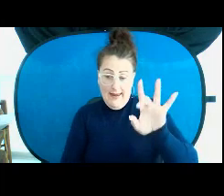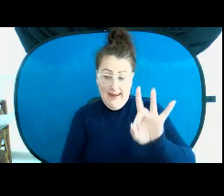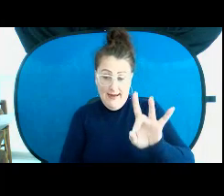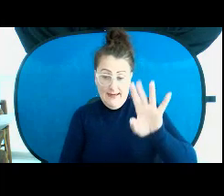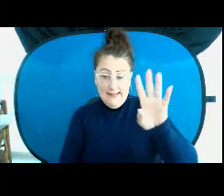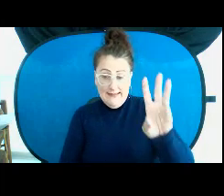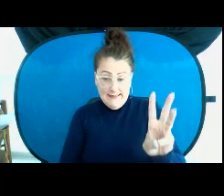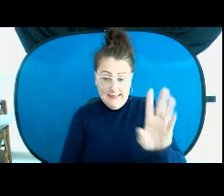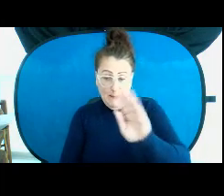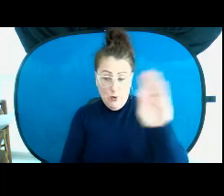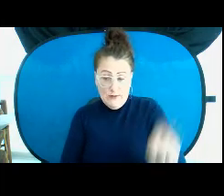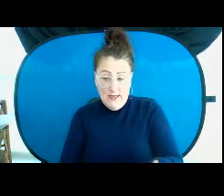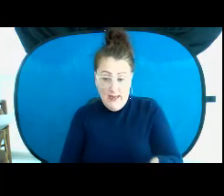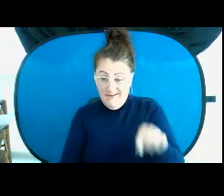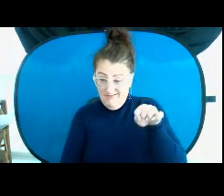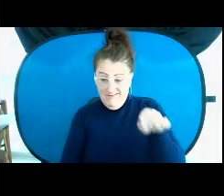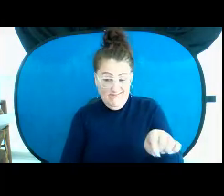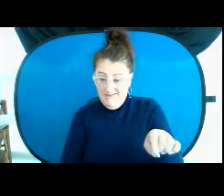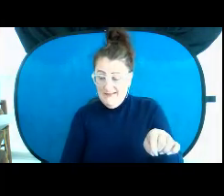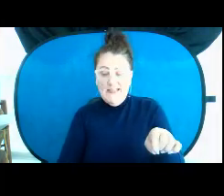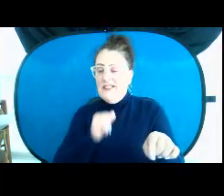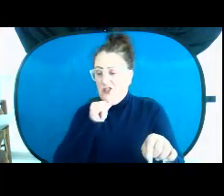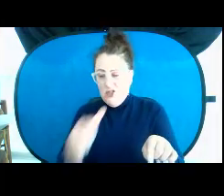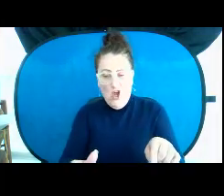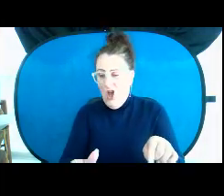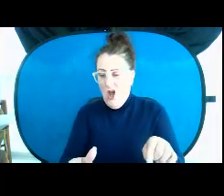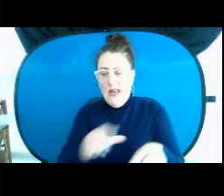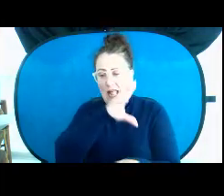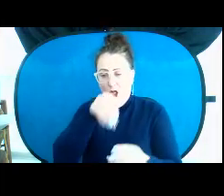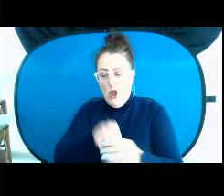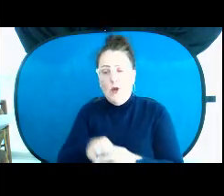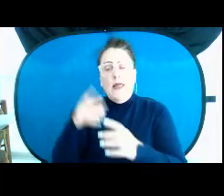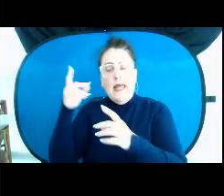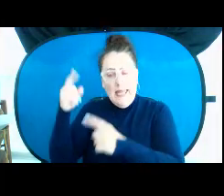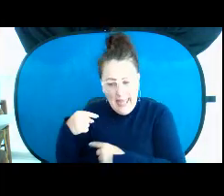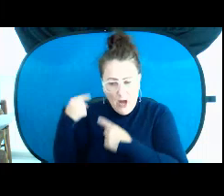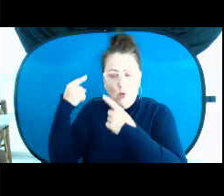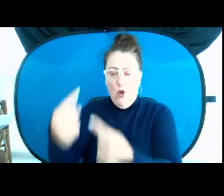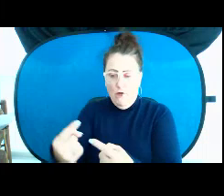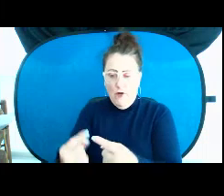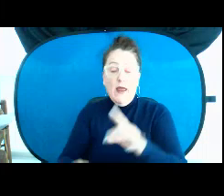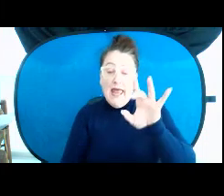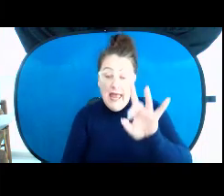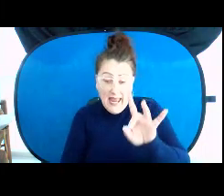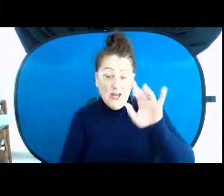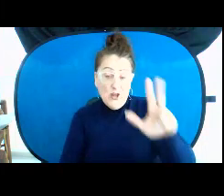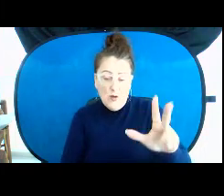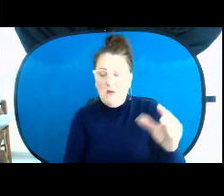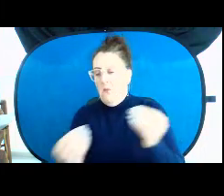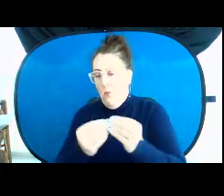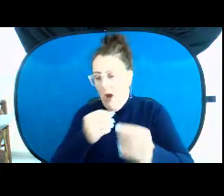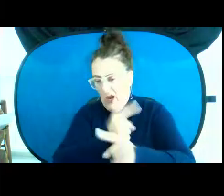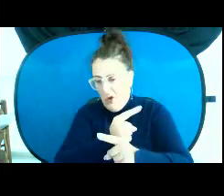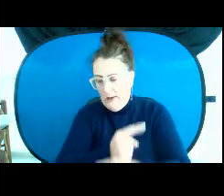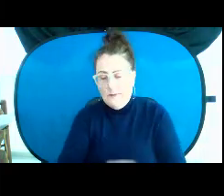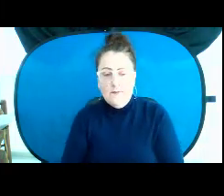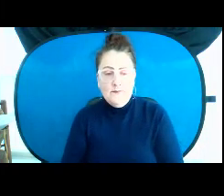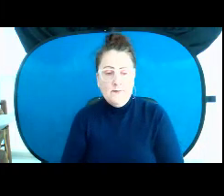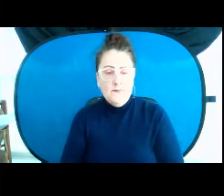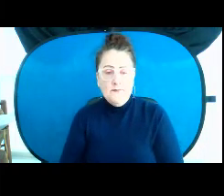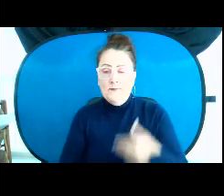delivery. That number does not consider the carryover projects. So 83 would be the comprehensive delivery percentage. Next slide, please.